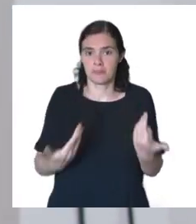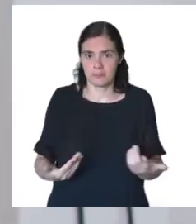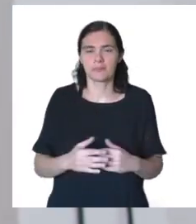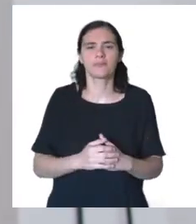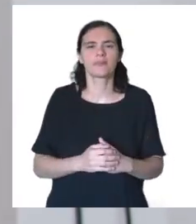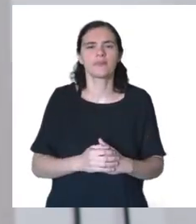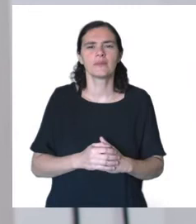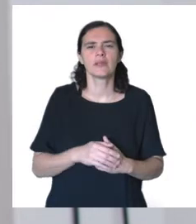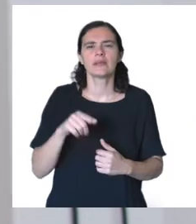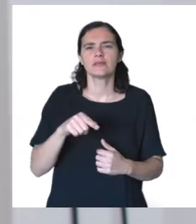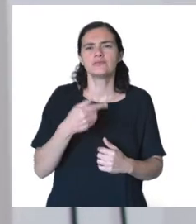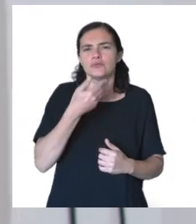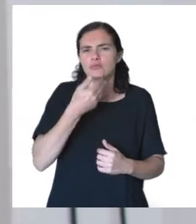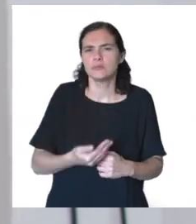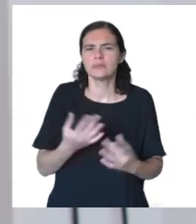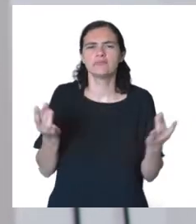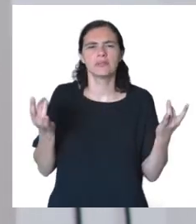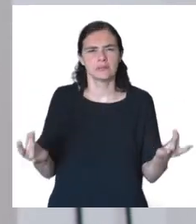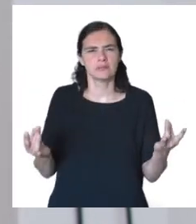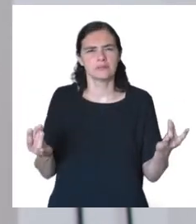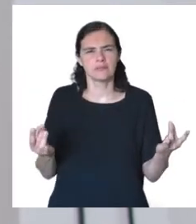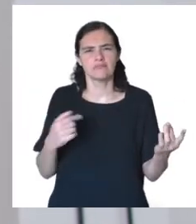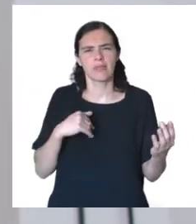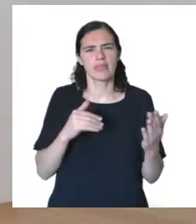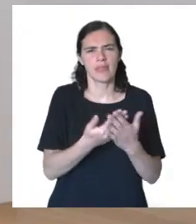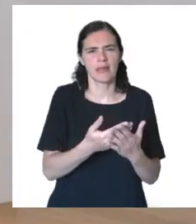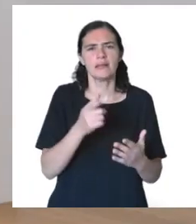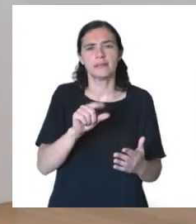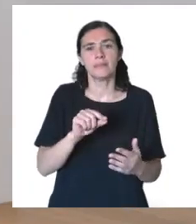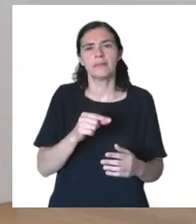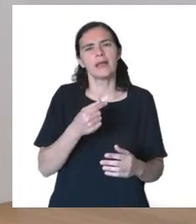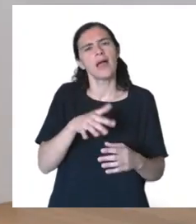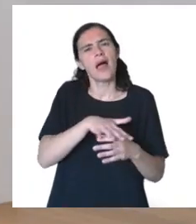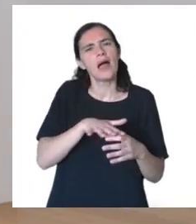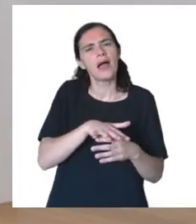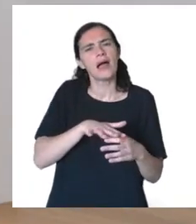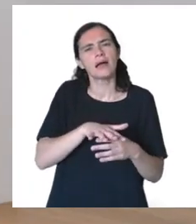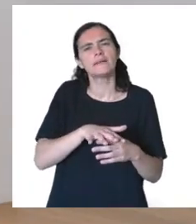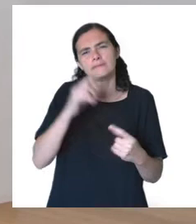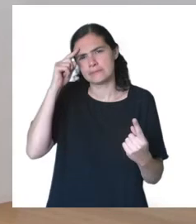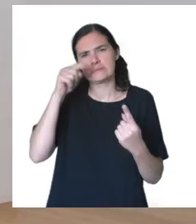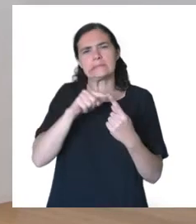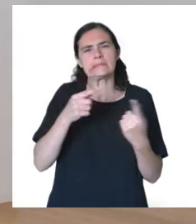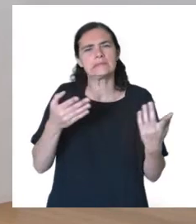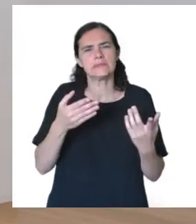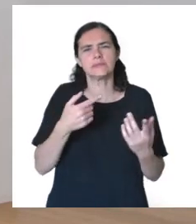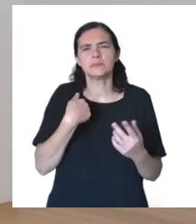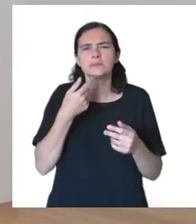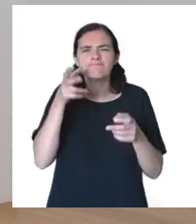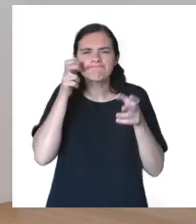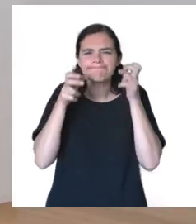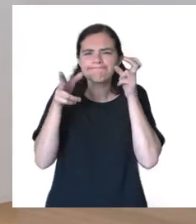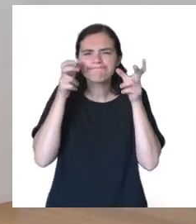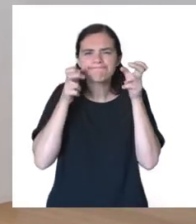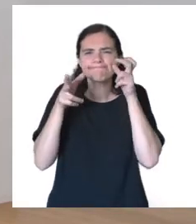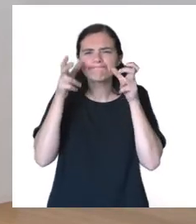come for me throughout this experience of meditation, an experience and a discipline